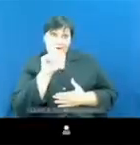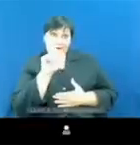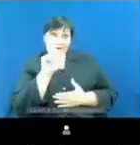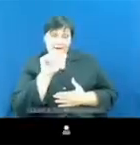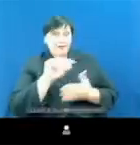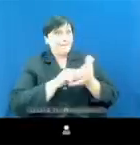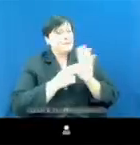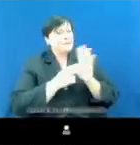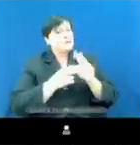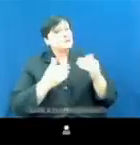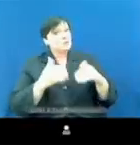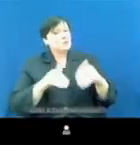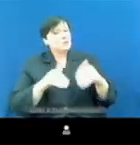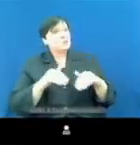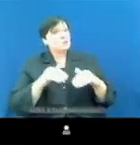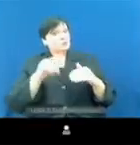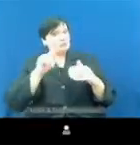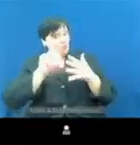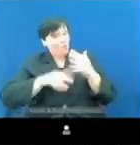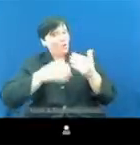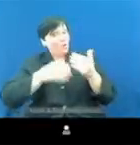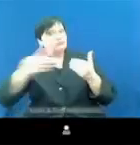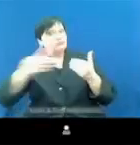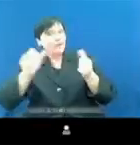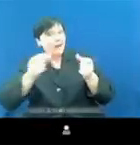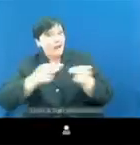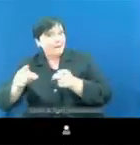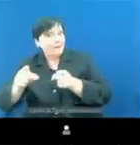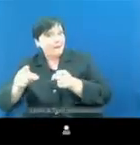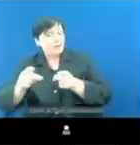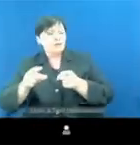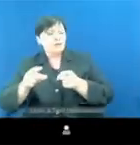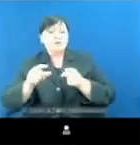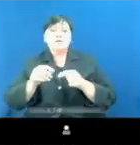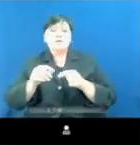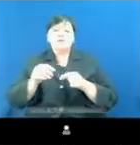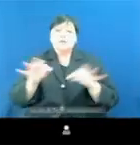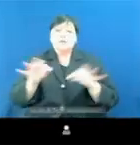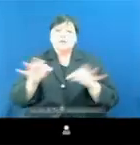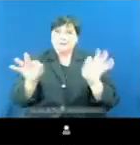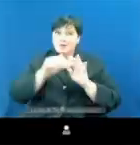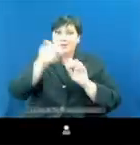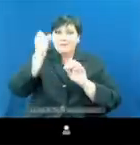It's important to know when separate interpreters are going to be needed